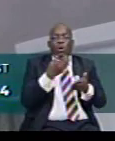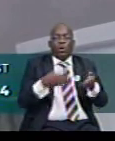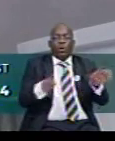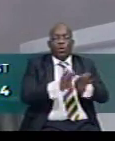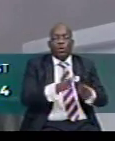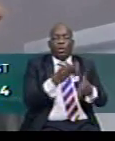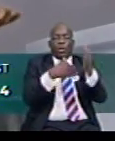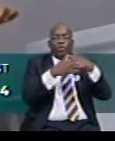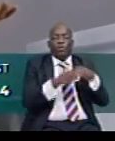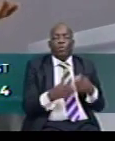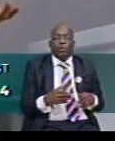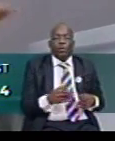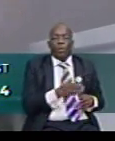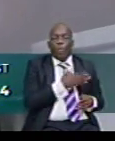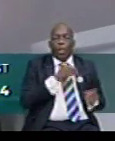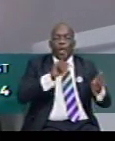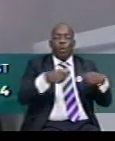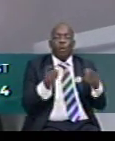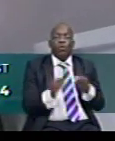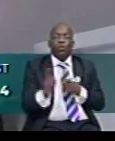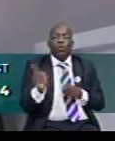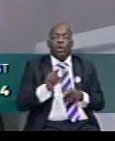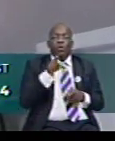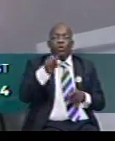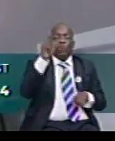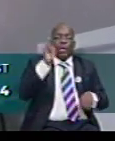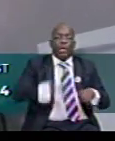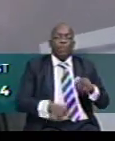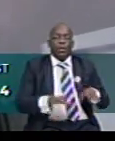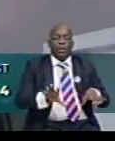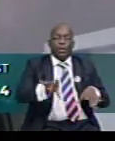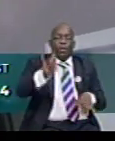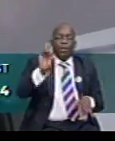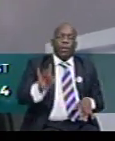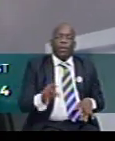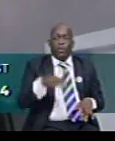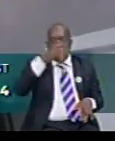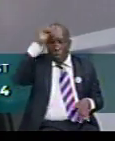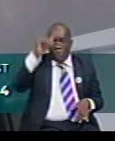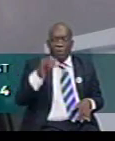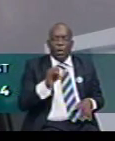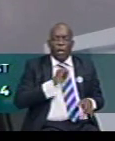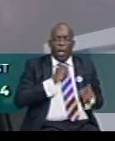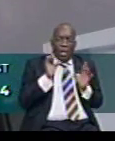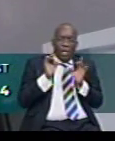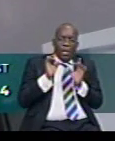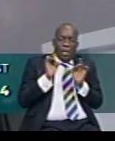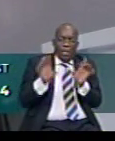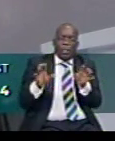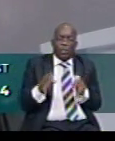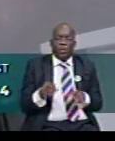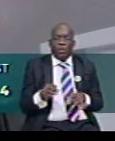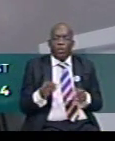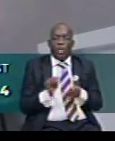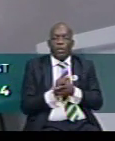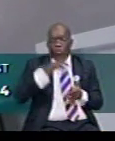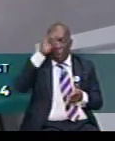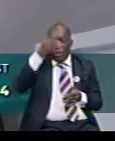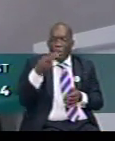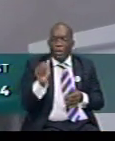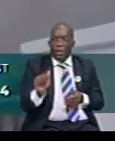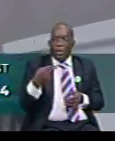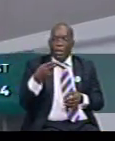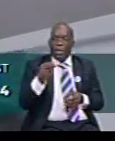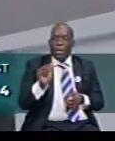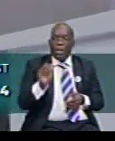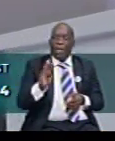we cannot find him. I hate that man. Ahab said, I hate that man. Ahab